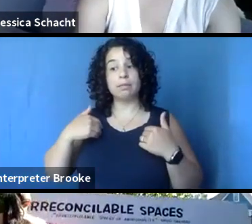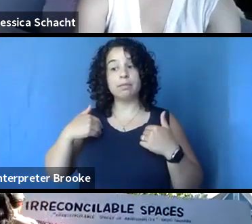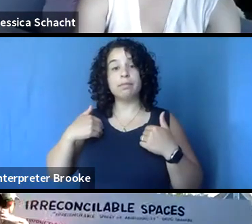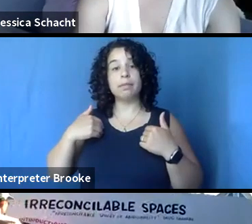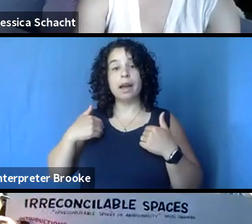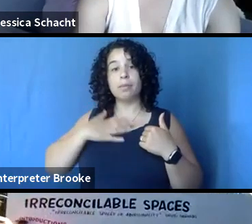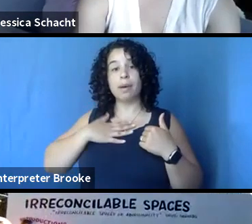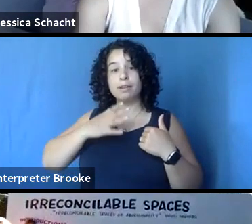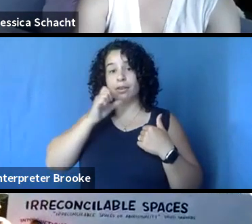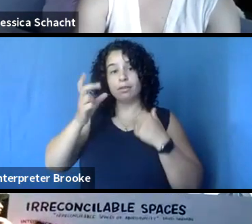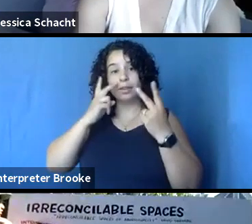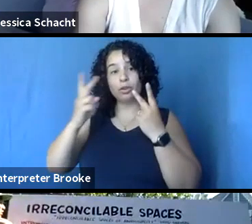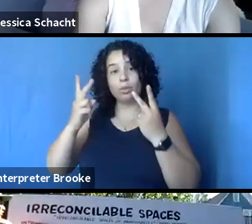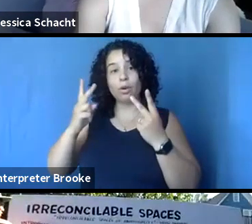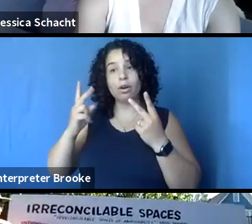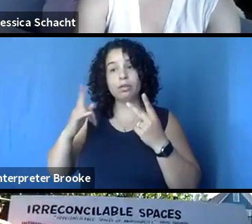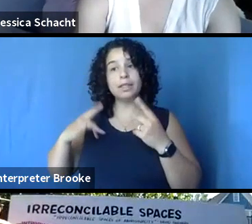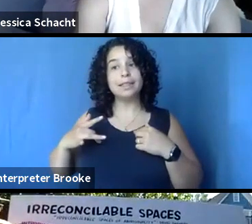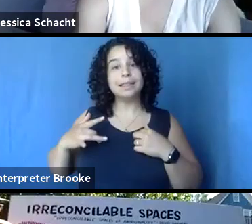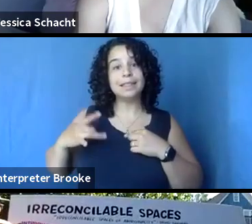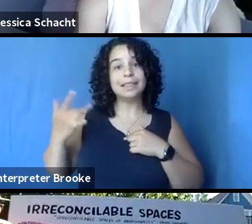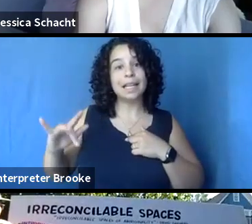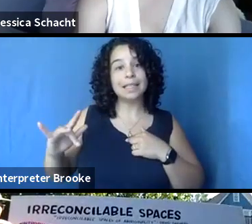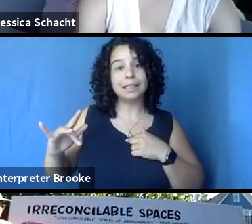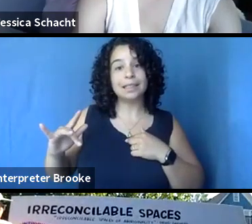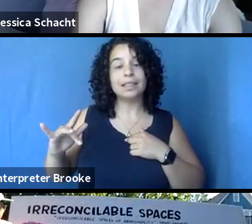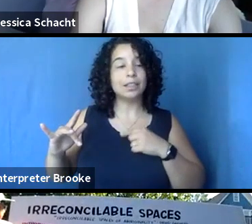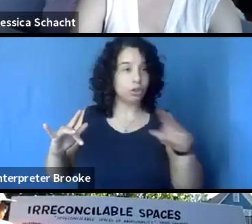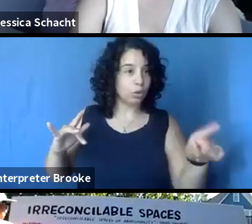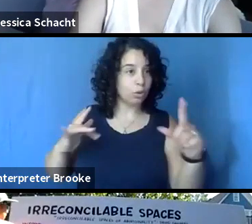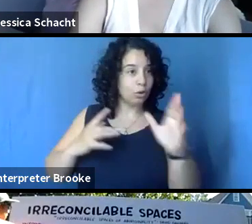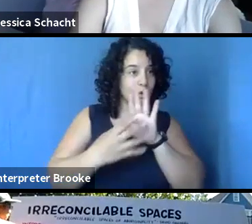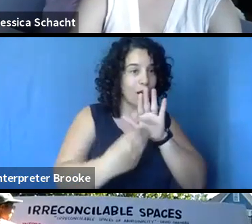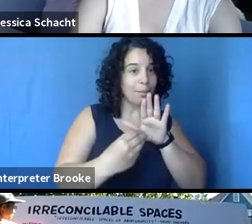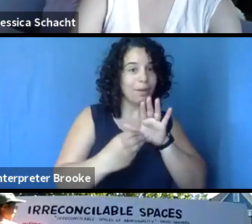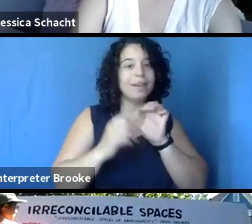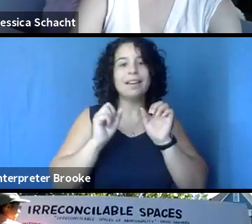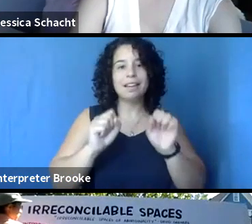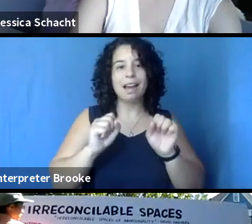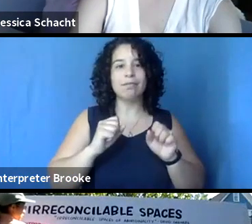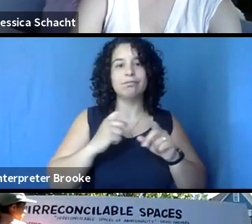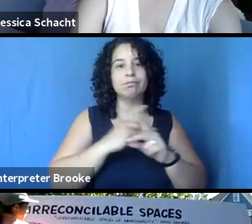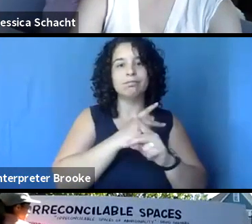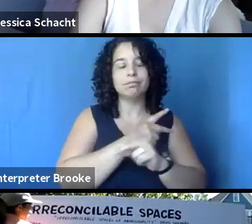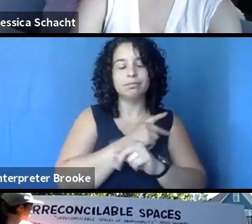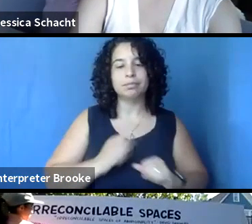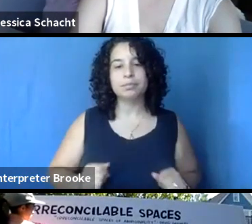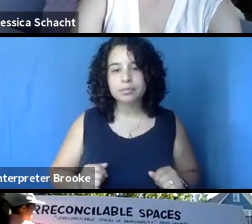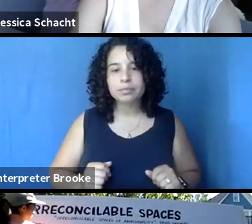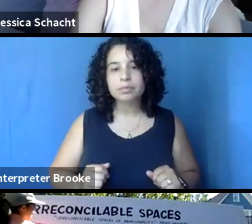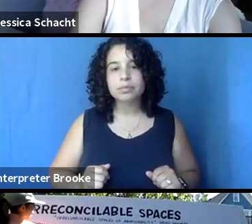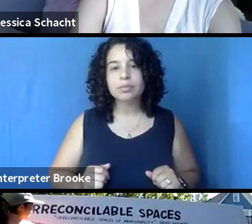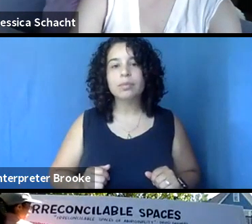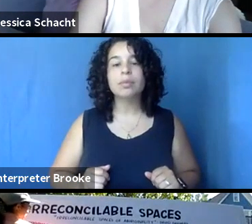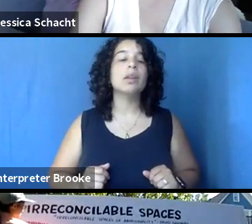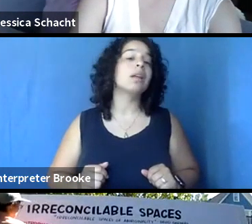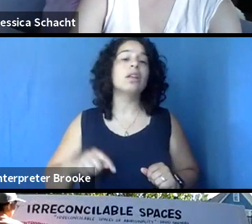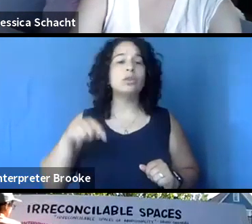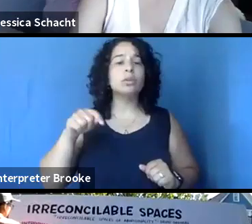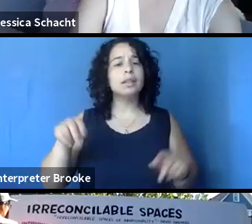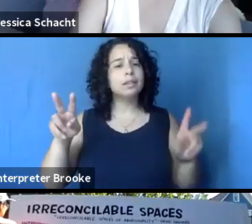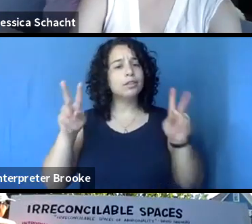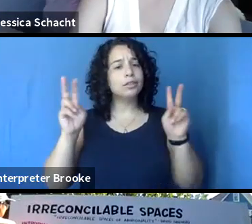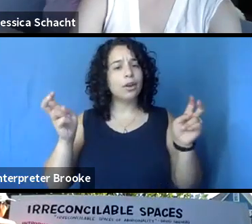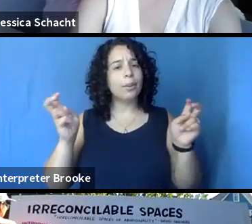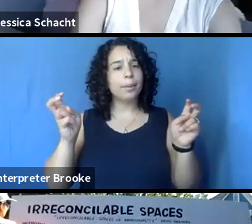senses. I don't often like share publicly about my pain condition. And I think in Unsettling Dramaturgy is one of the few